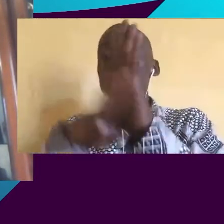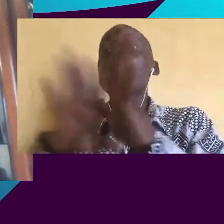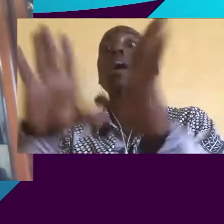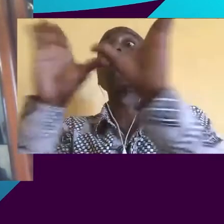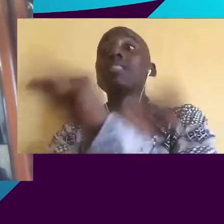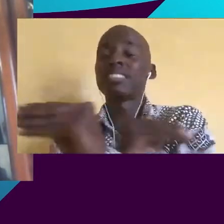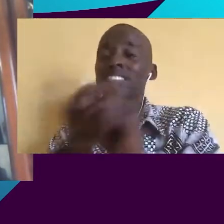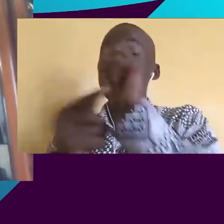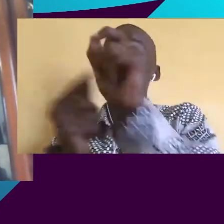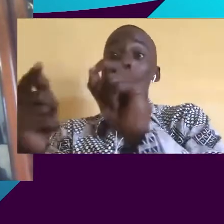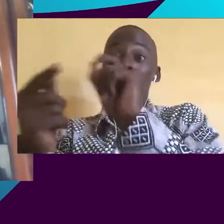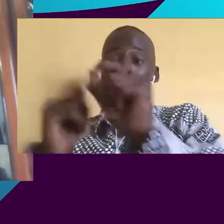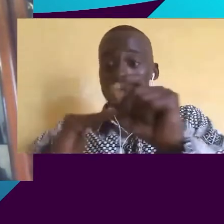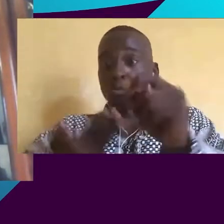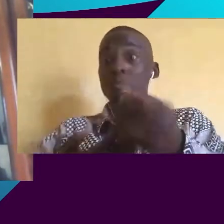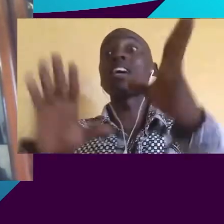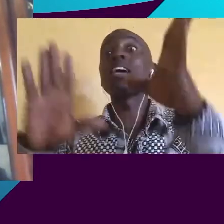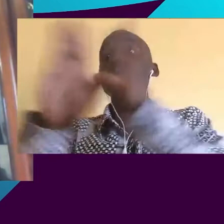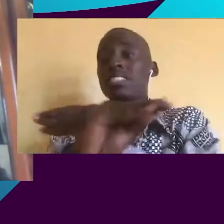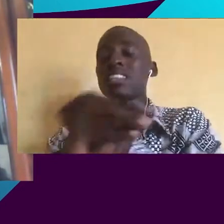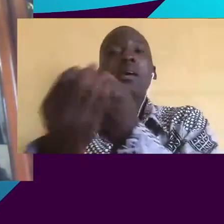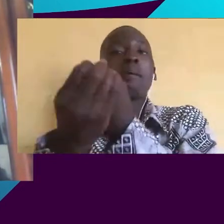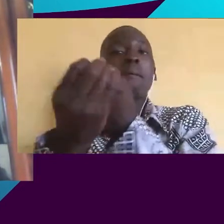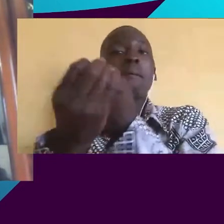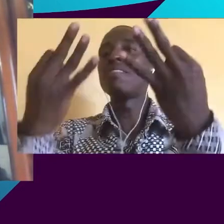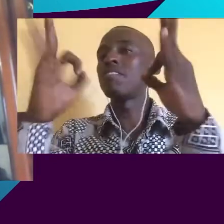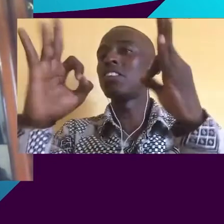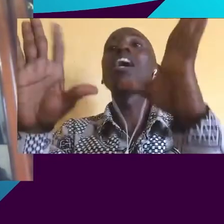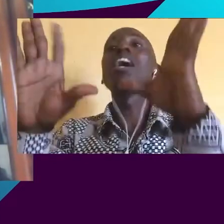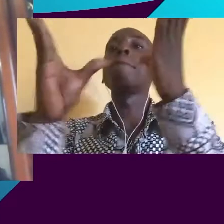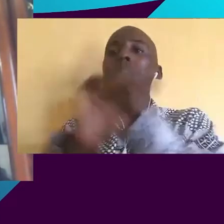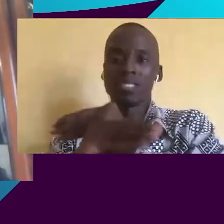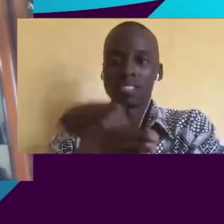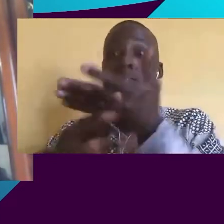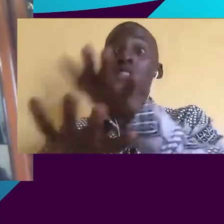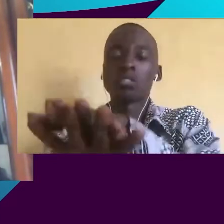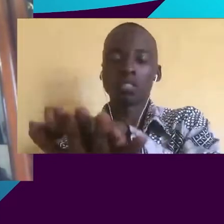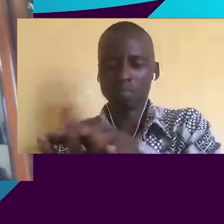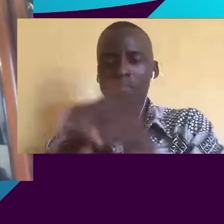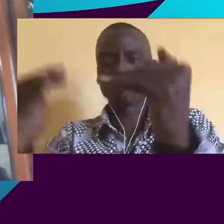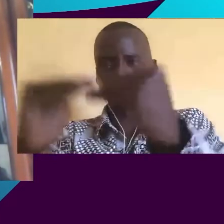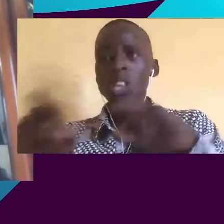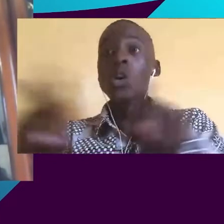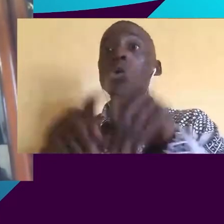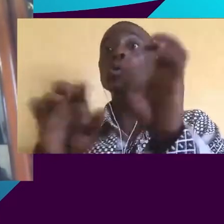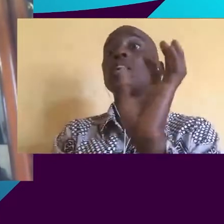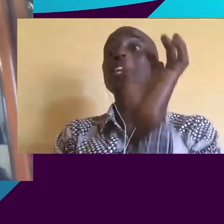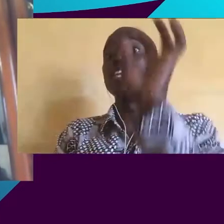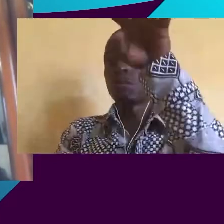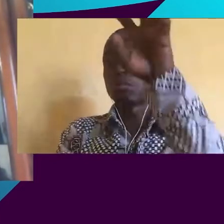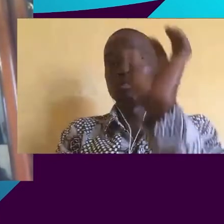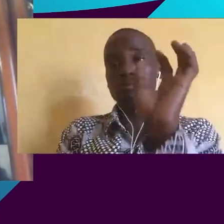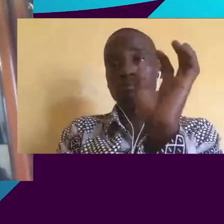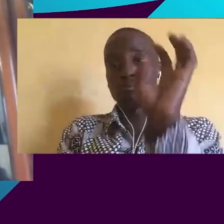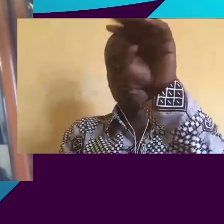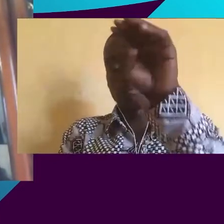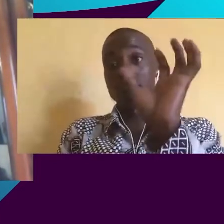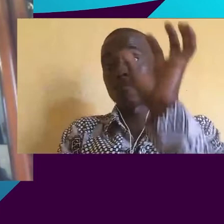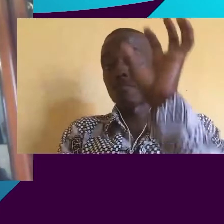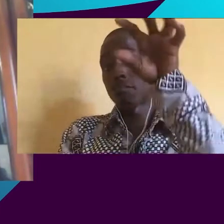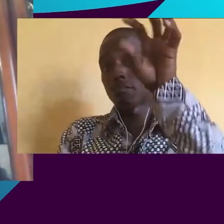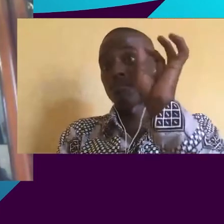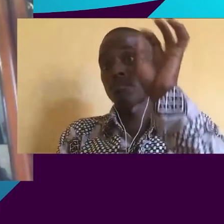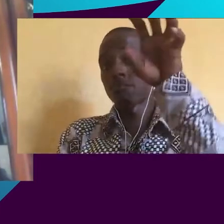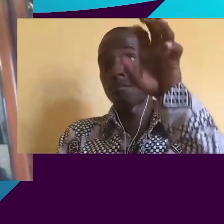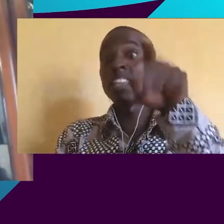organizations, or rather federations and associations. Even in the netball itself, for example, you find that there are issues where